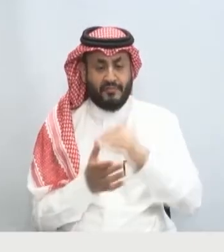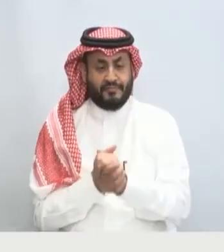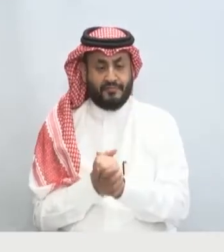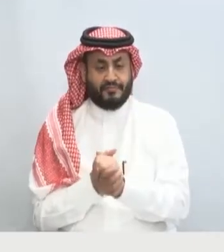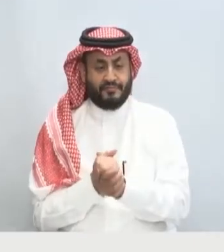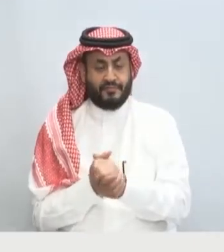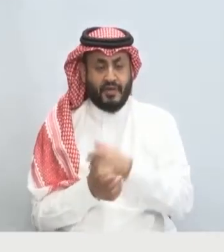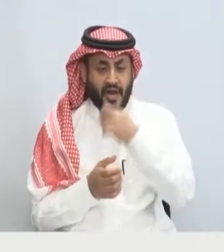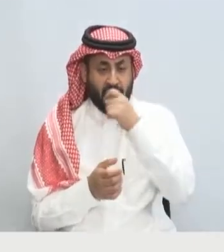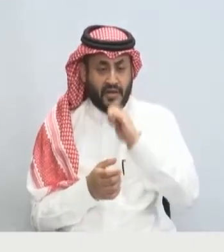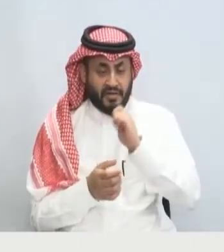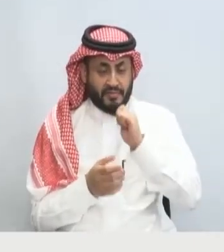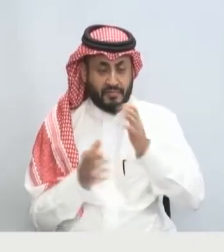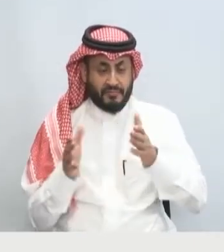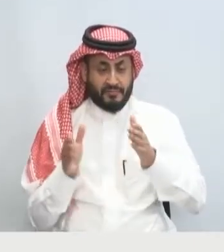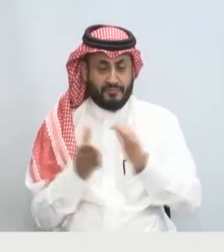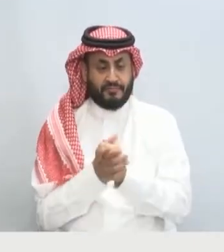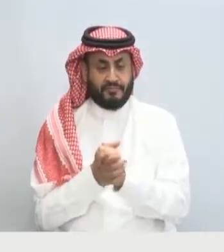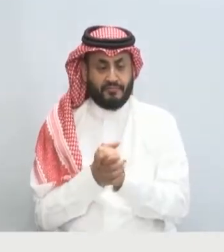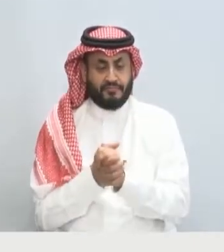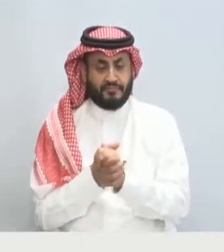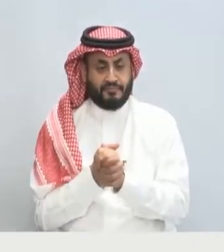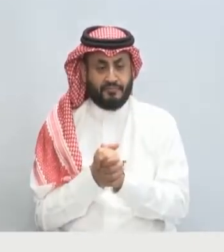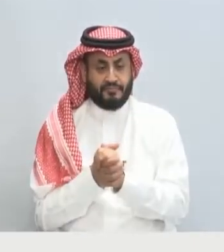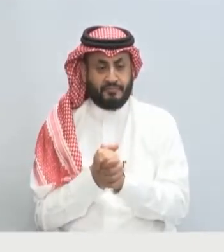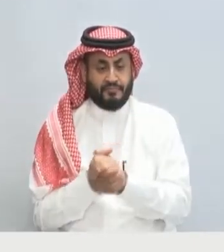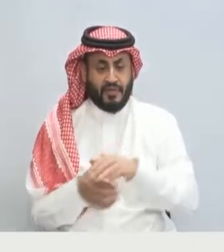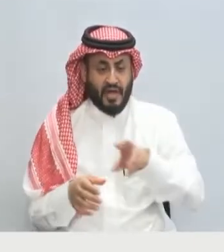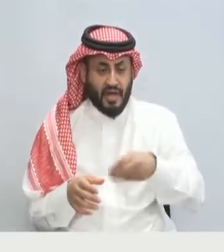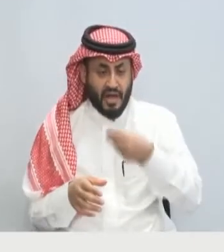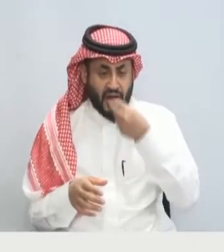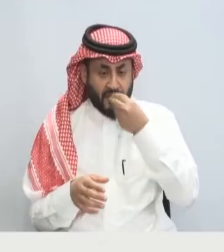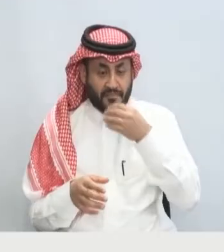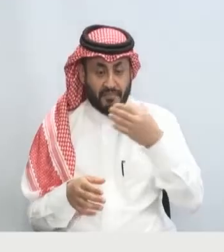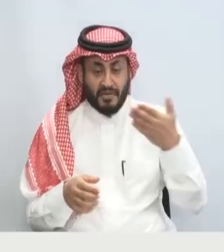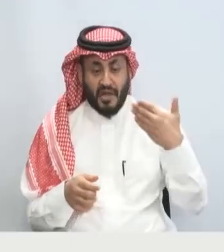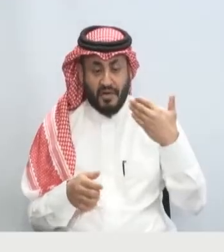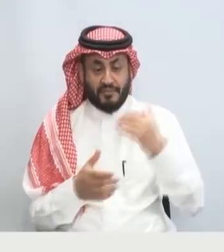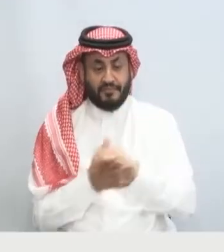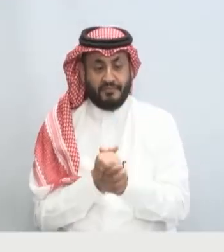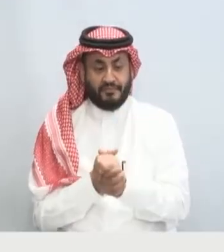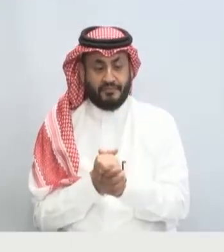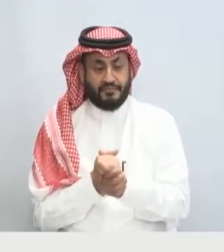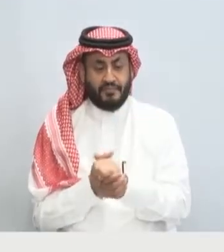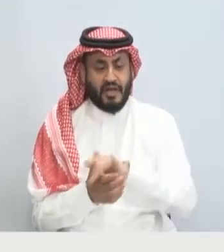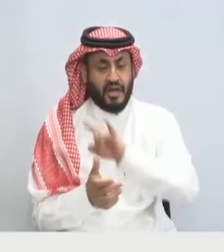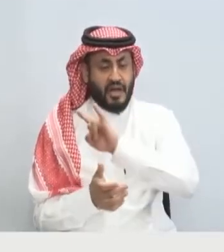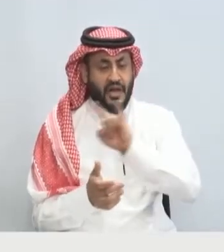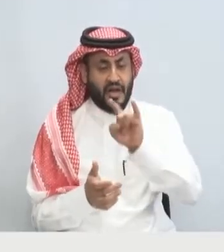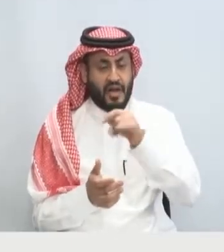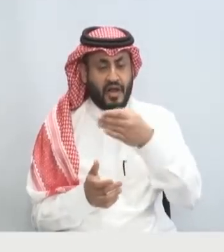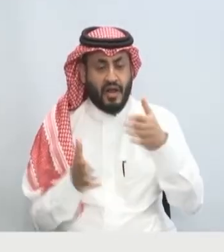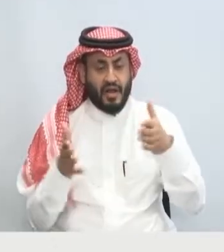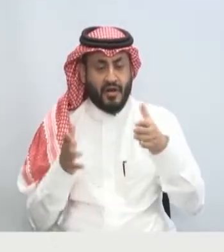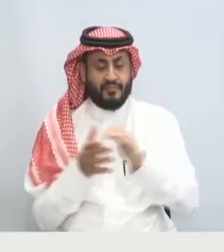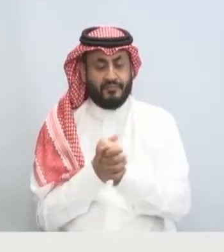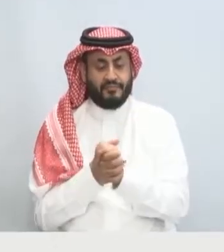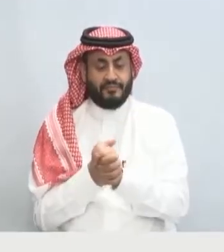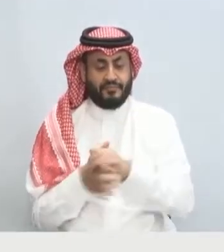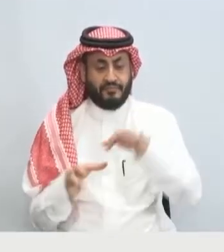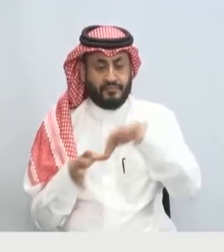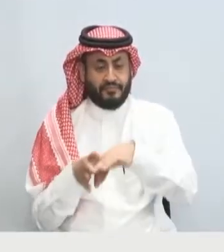ice cream is cold, rice is hot, It's not cold.